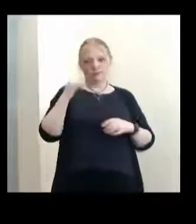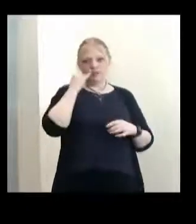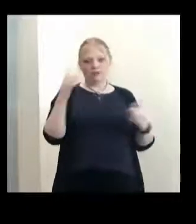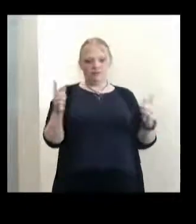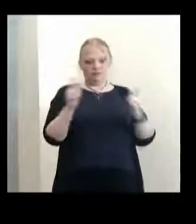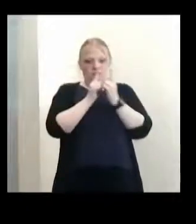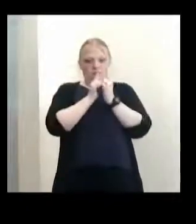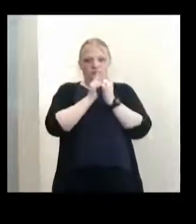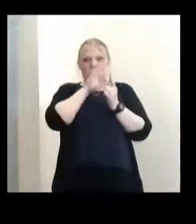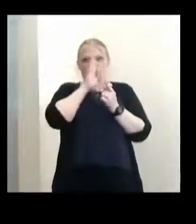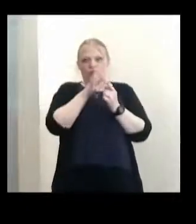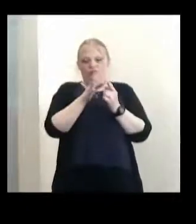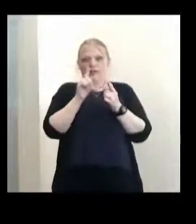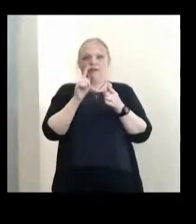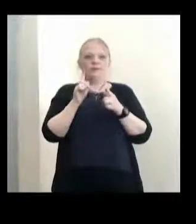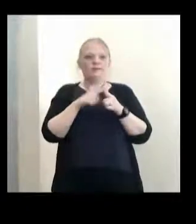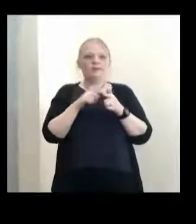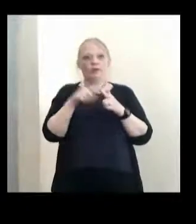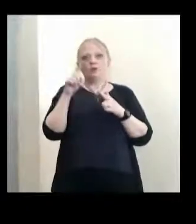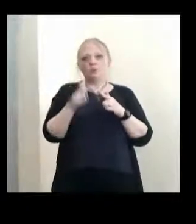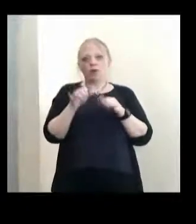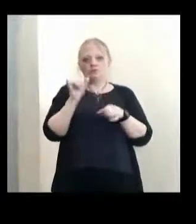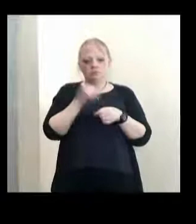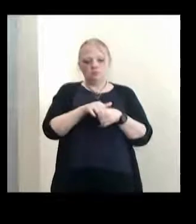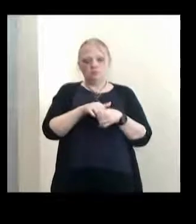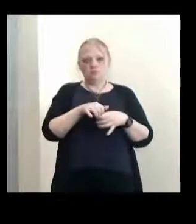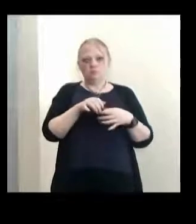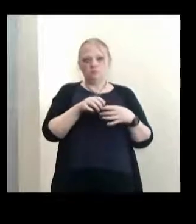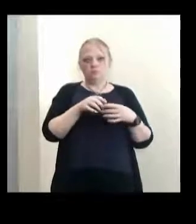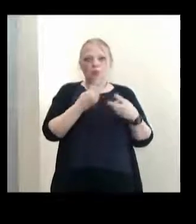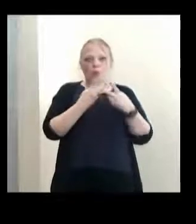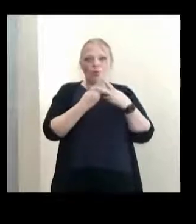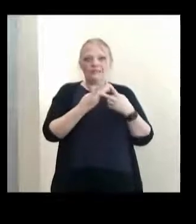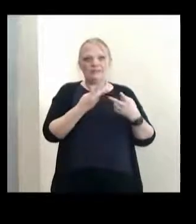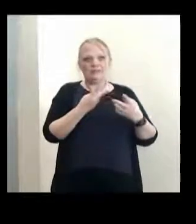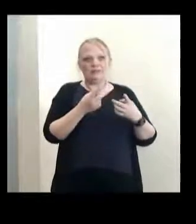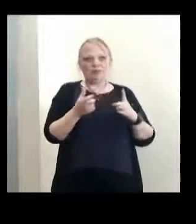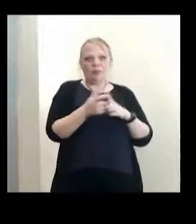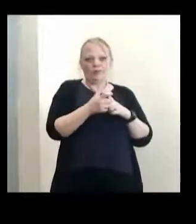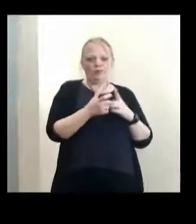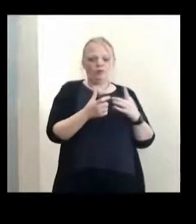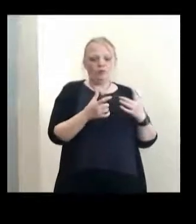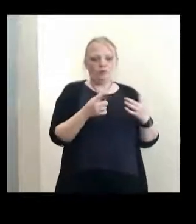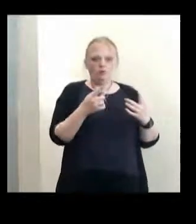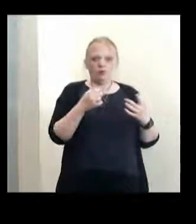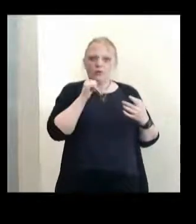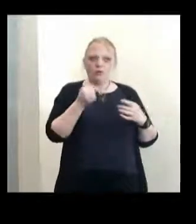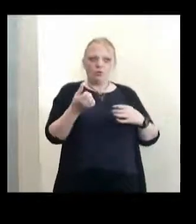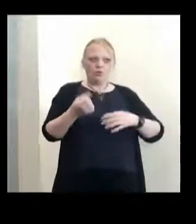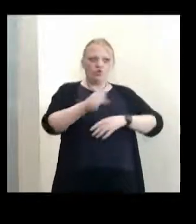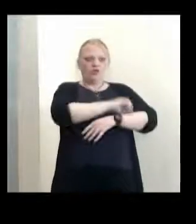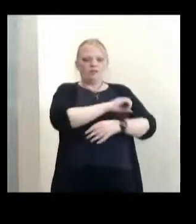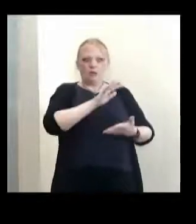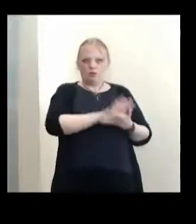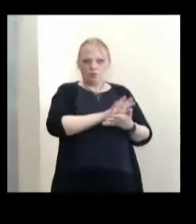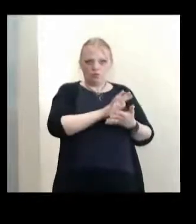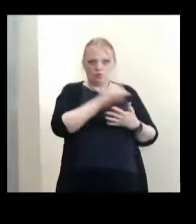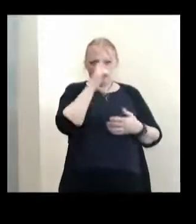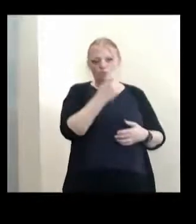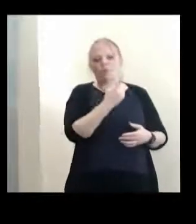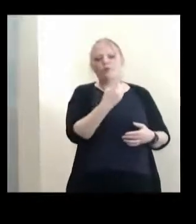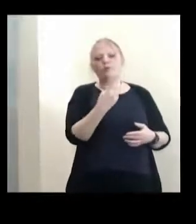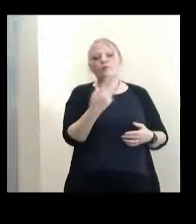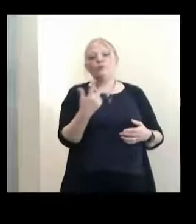have to be quarantined. The same thing happens with schools. We don't shut down a school just because one or two, three students has test